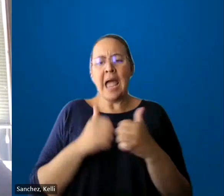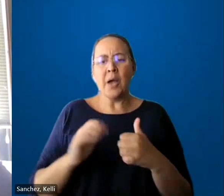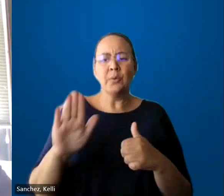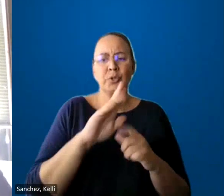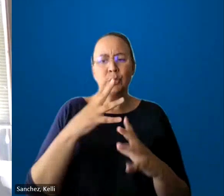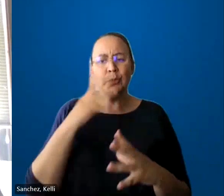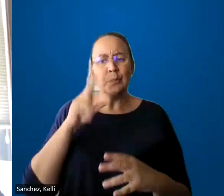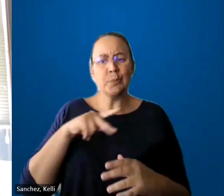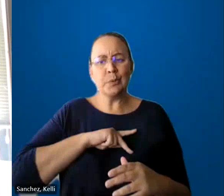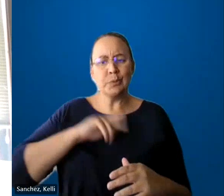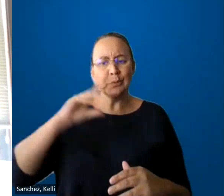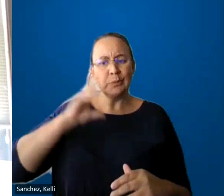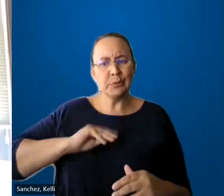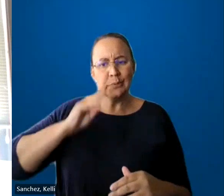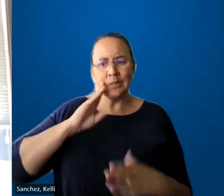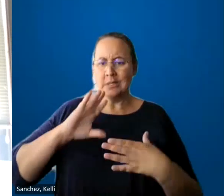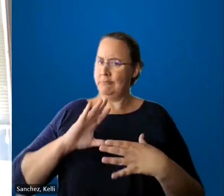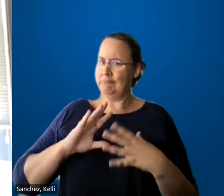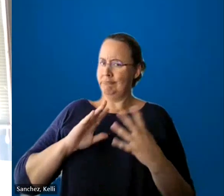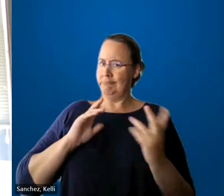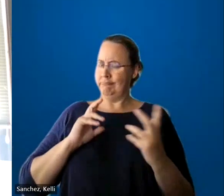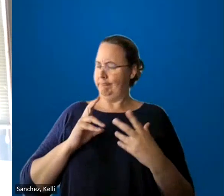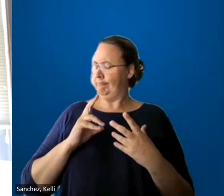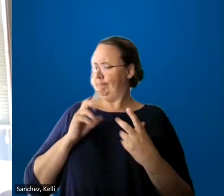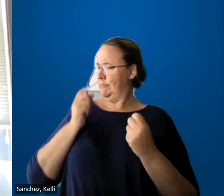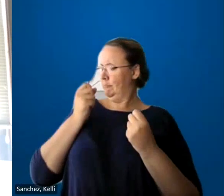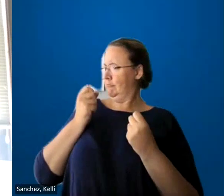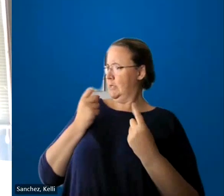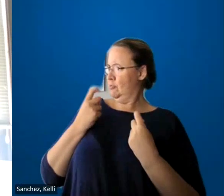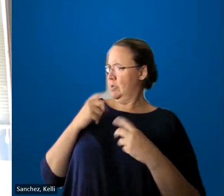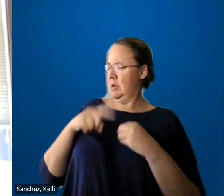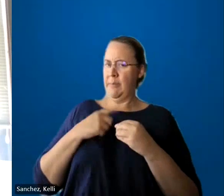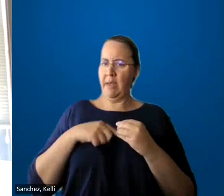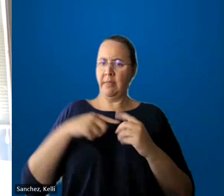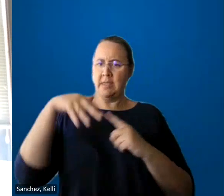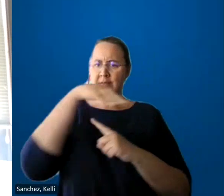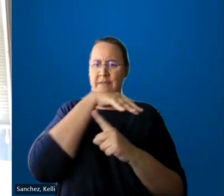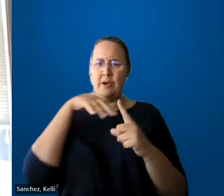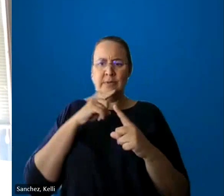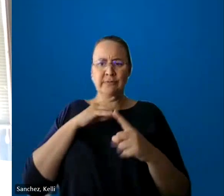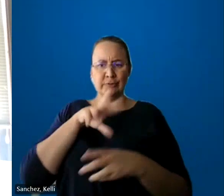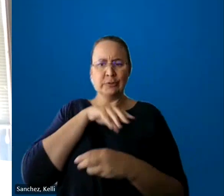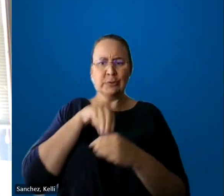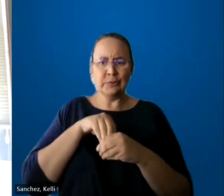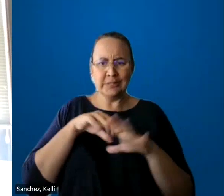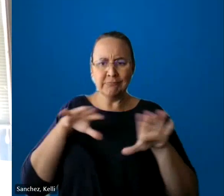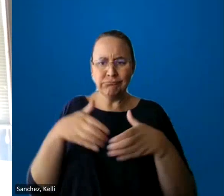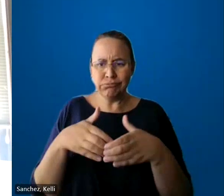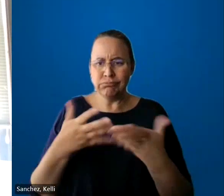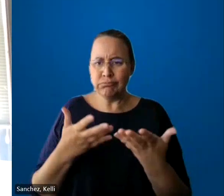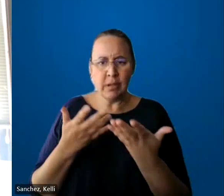personal experience shaped your perspective on inclusive environments?